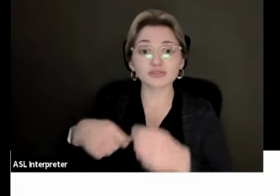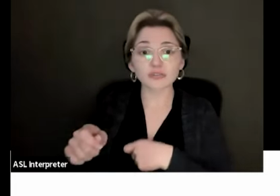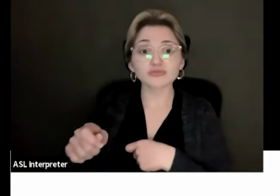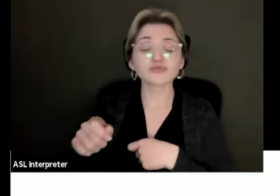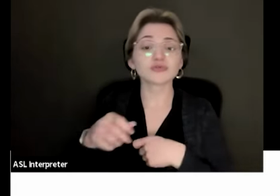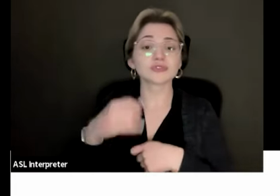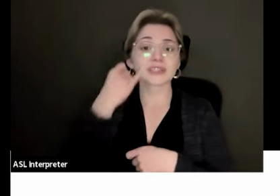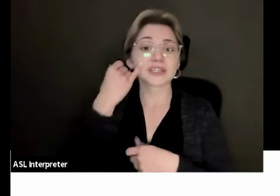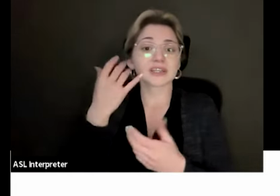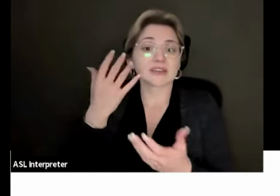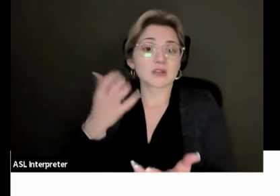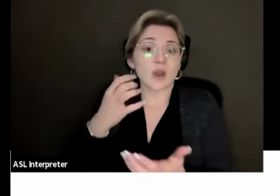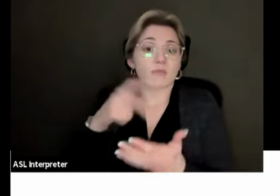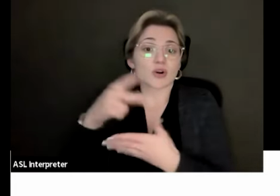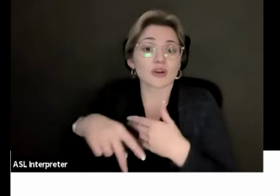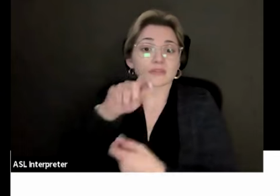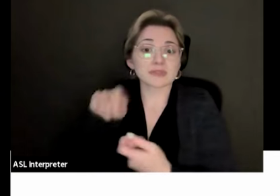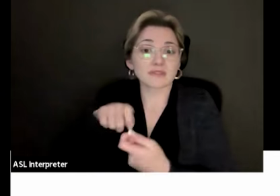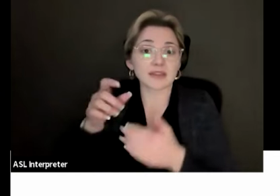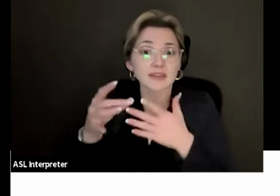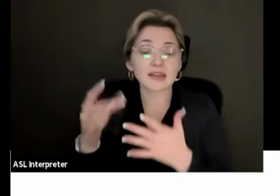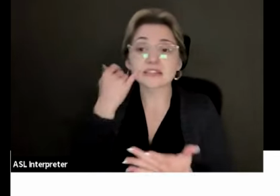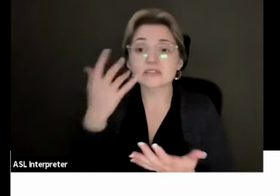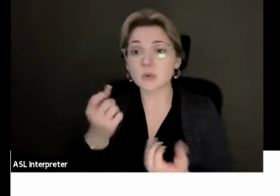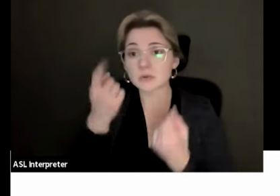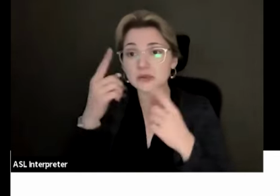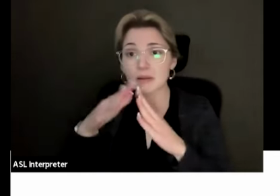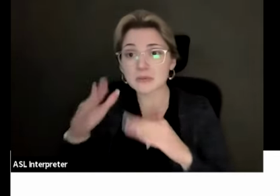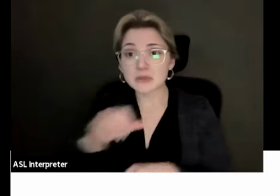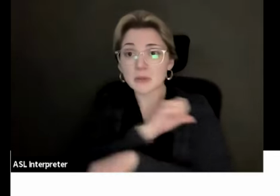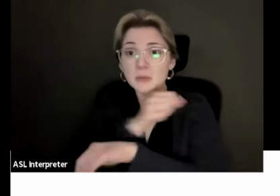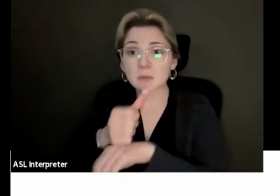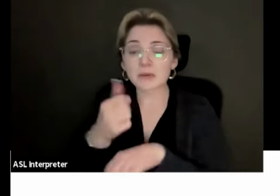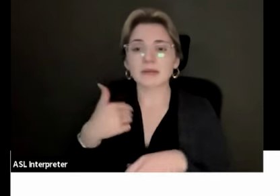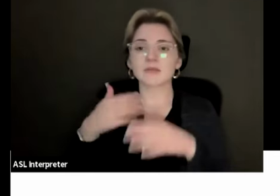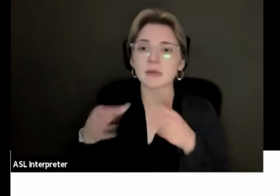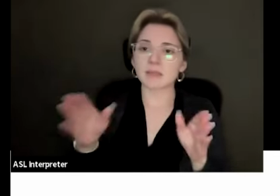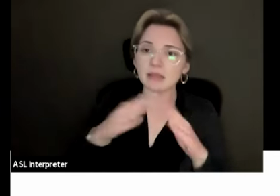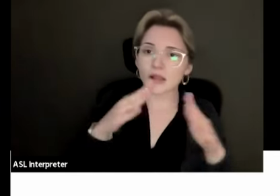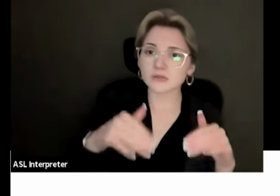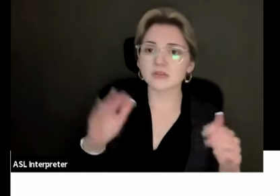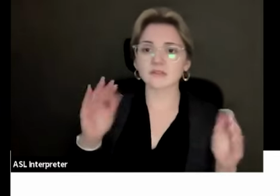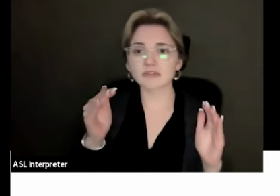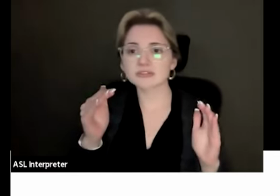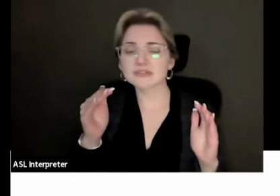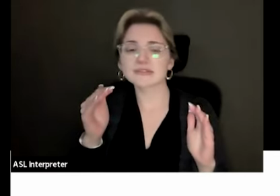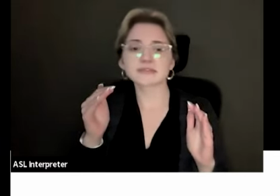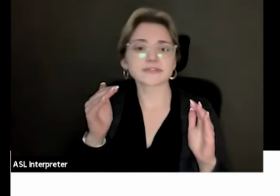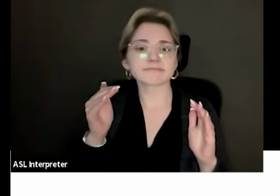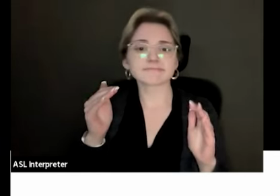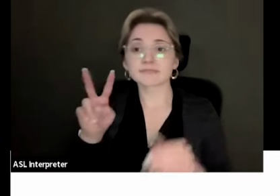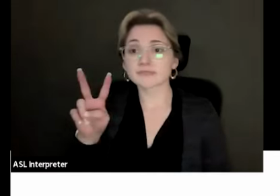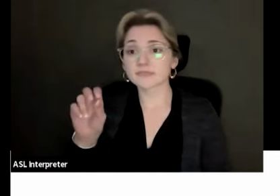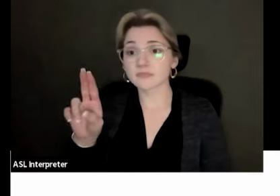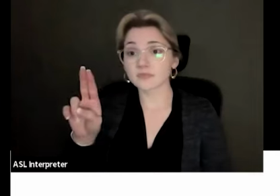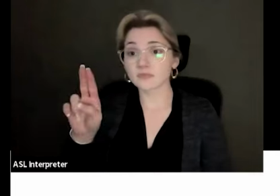want to understand, housing authority, having public housing versus having a